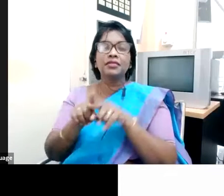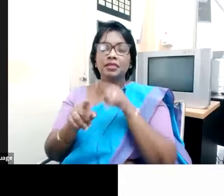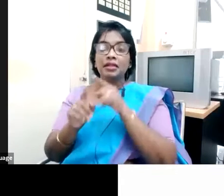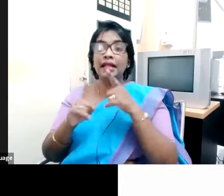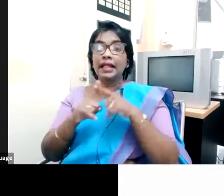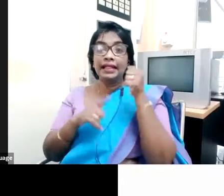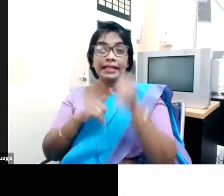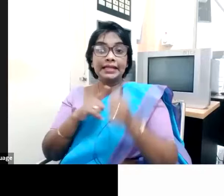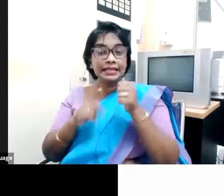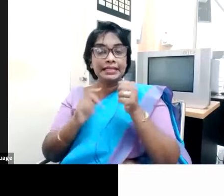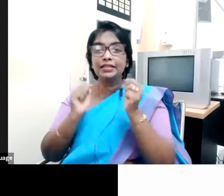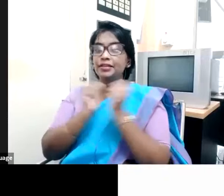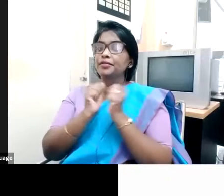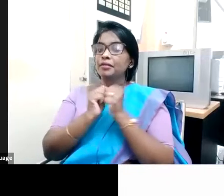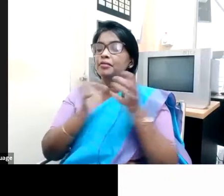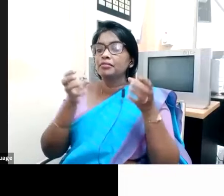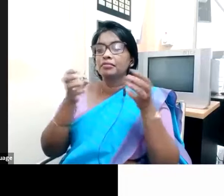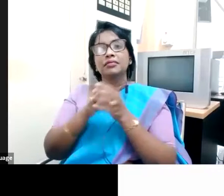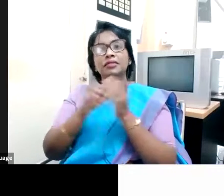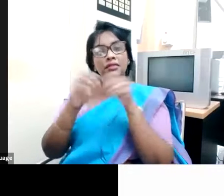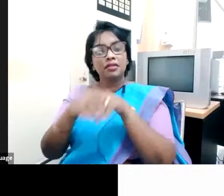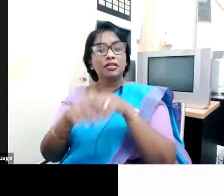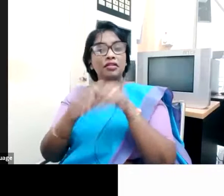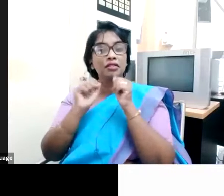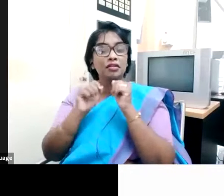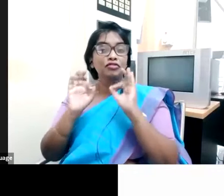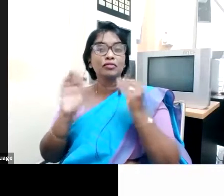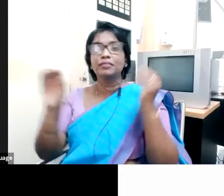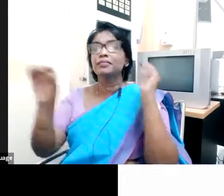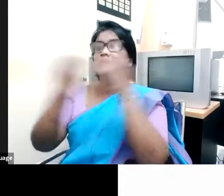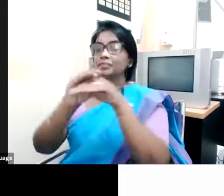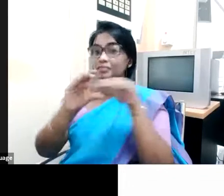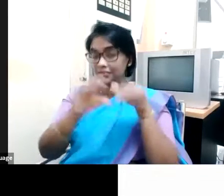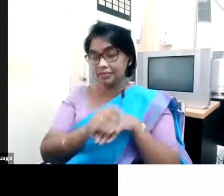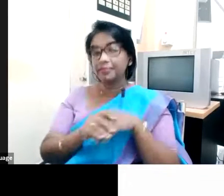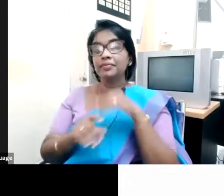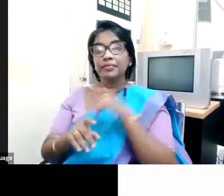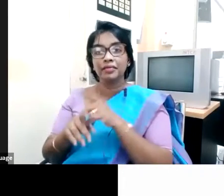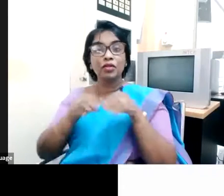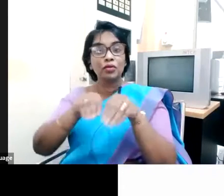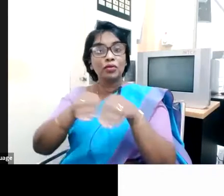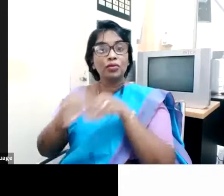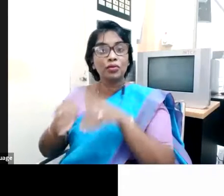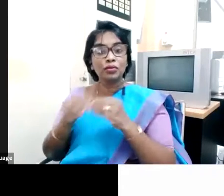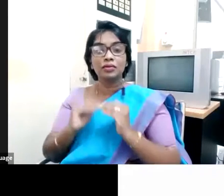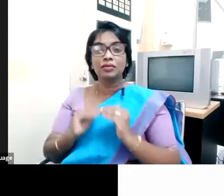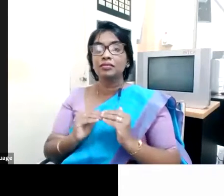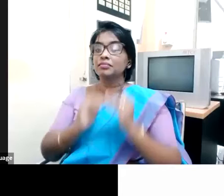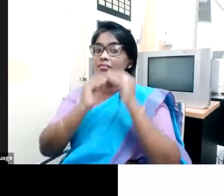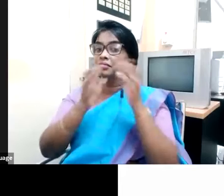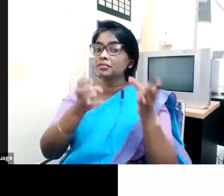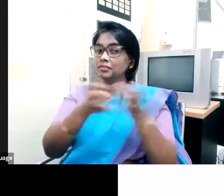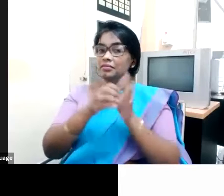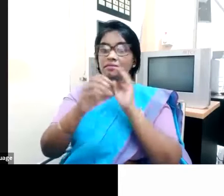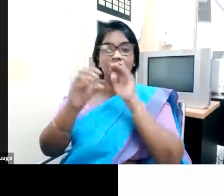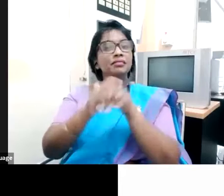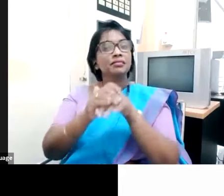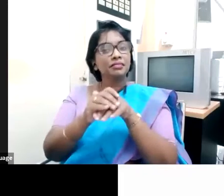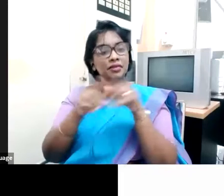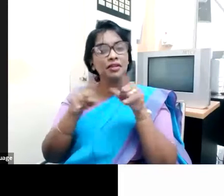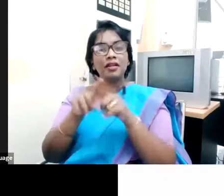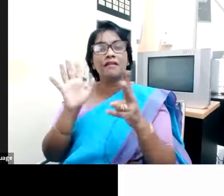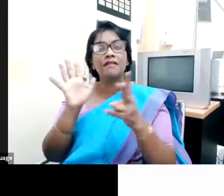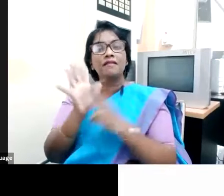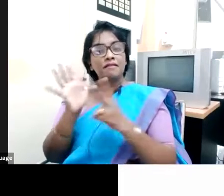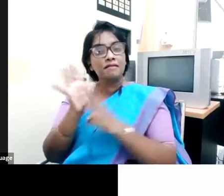and agriculture workforce. Not just, I know it is at grassroots level, there is more